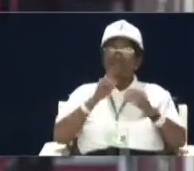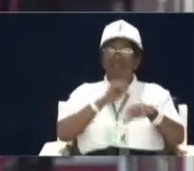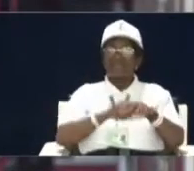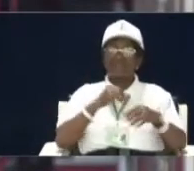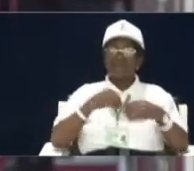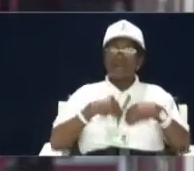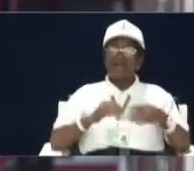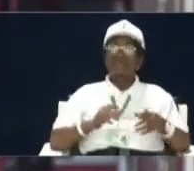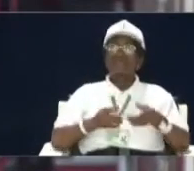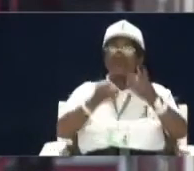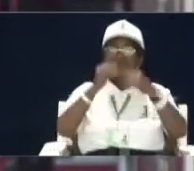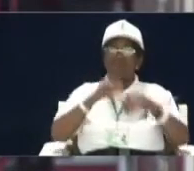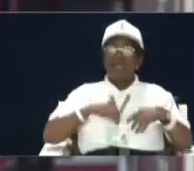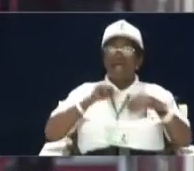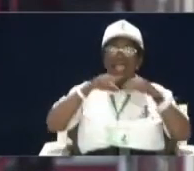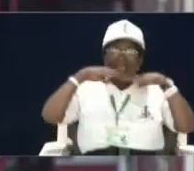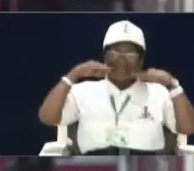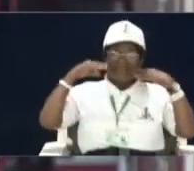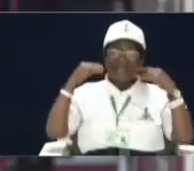I laughed.